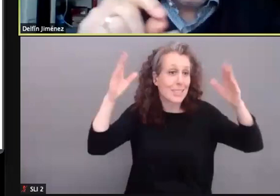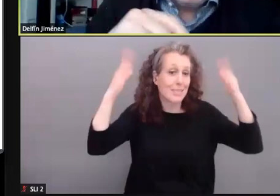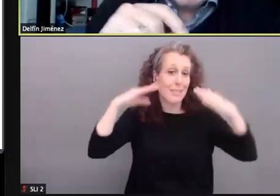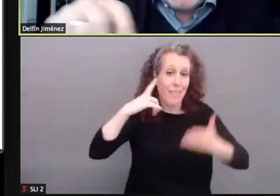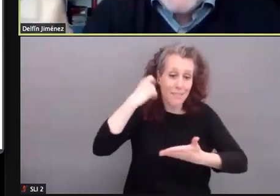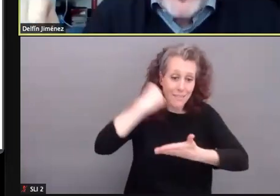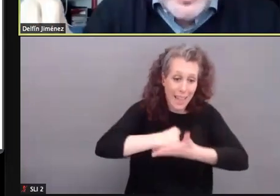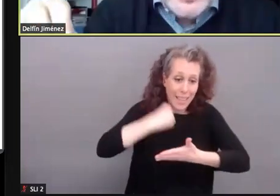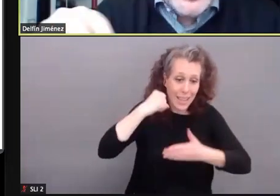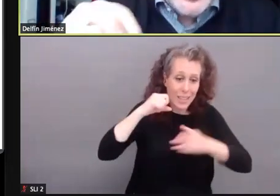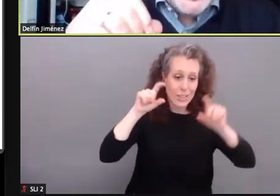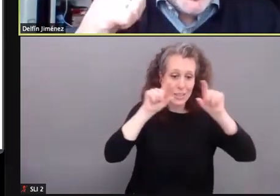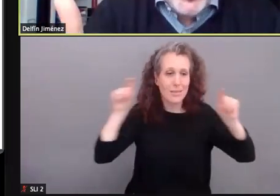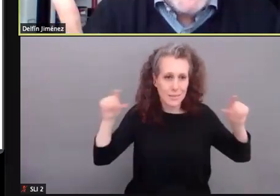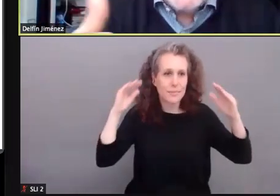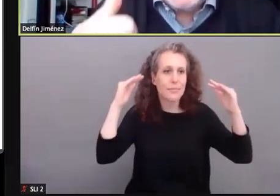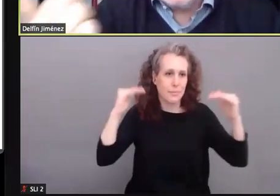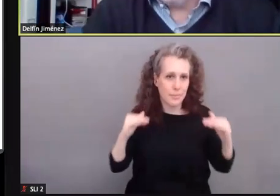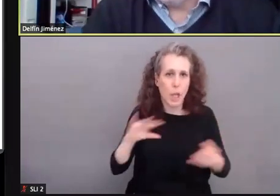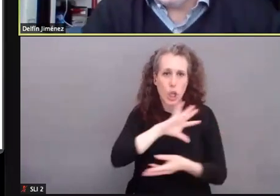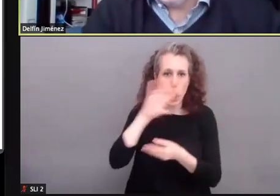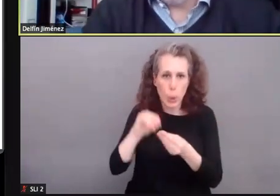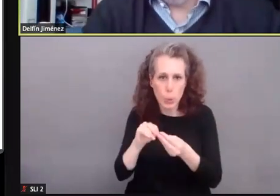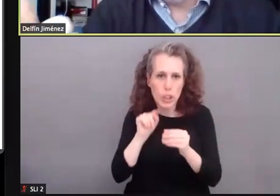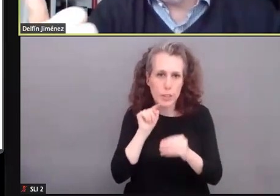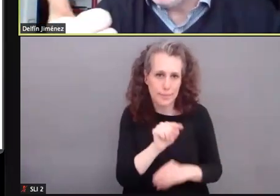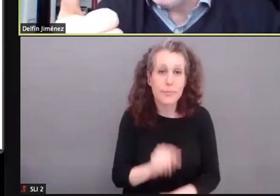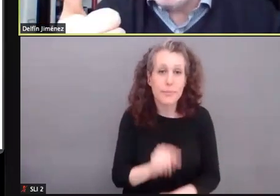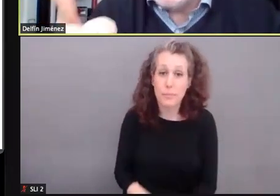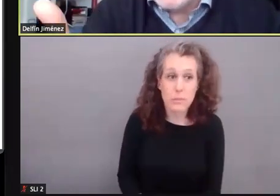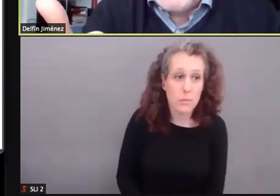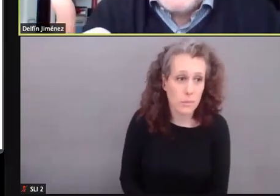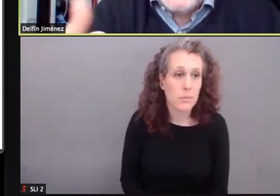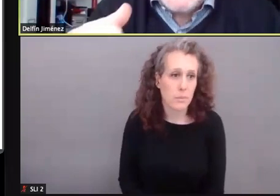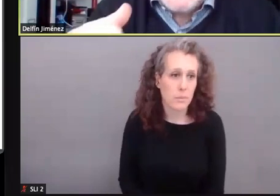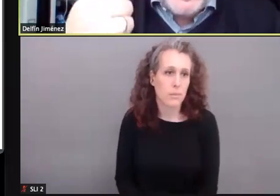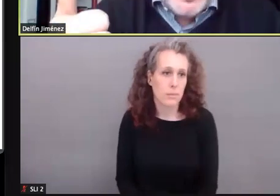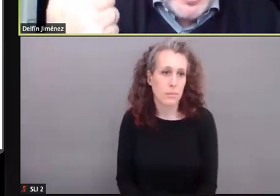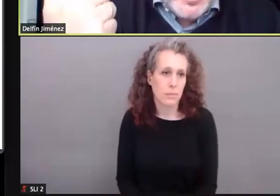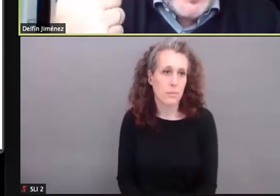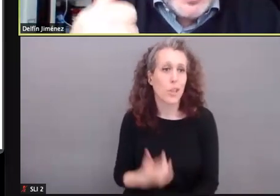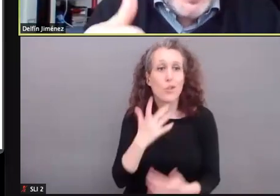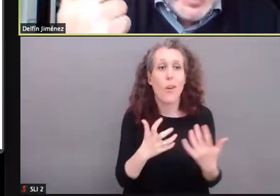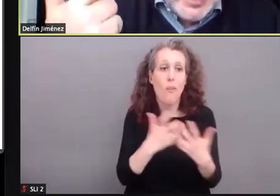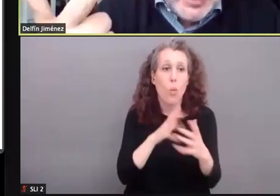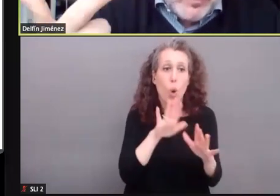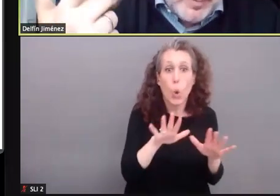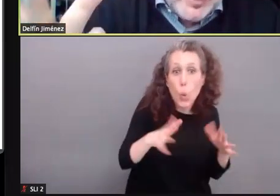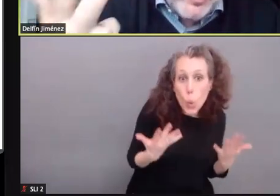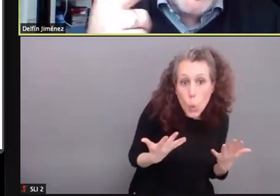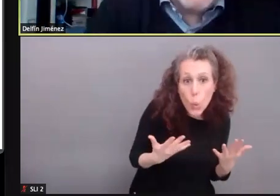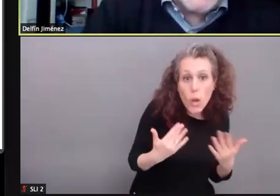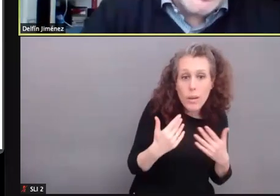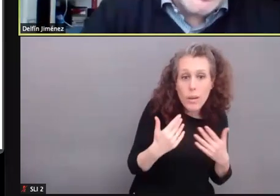can fill who, that is the type of the conformity. It's first part, second part, or